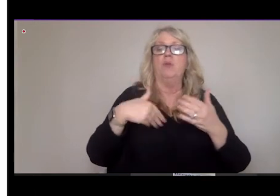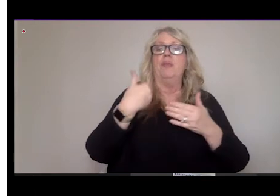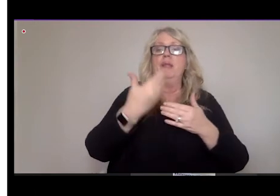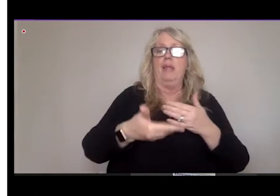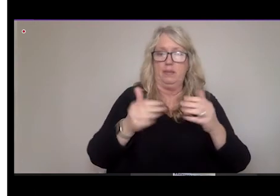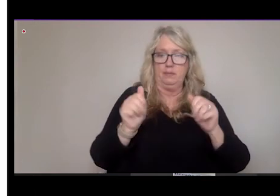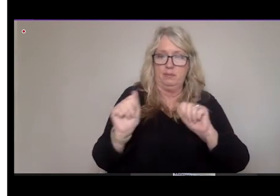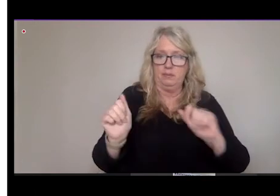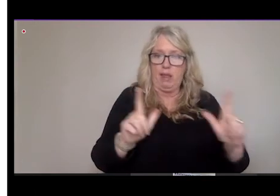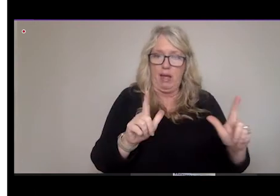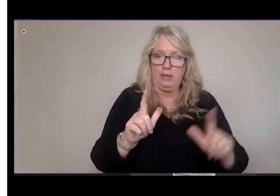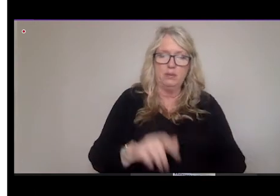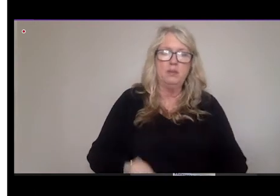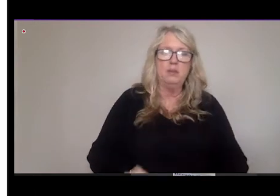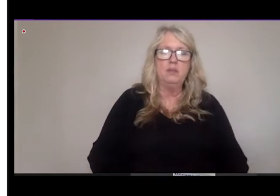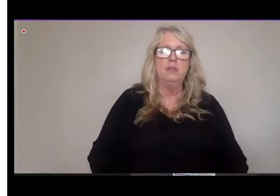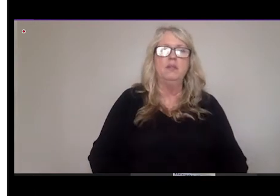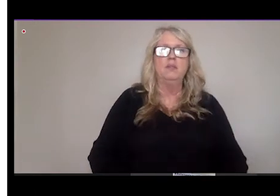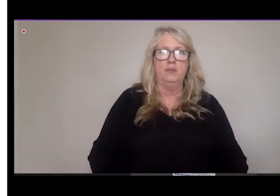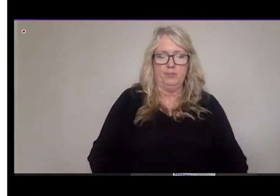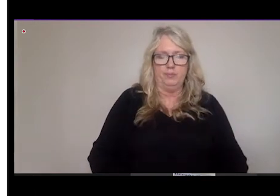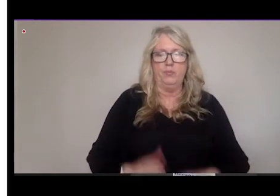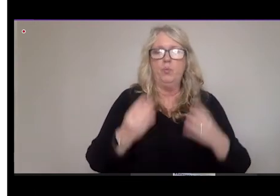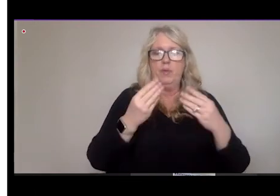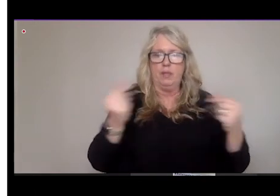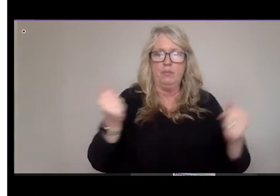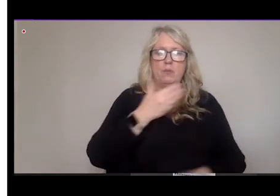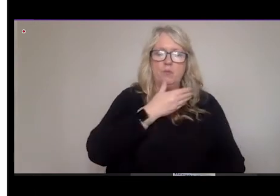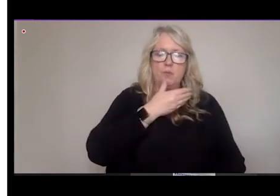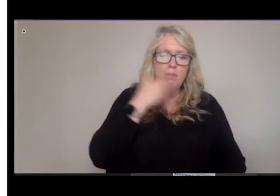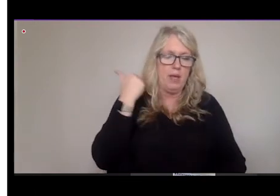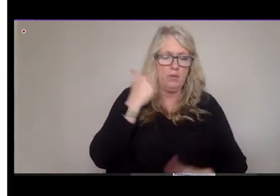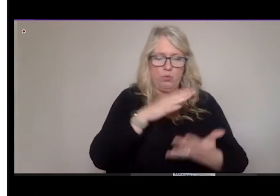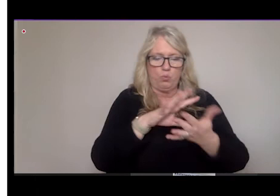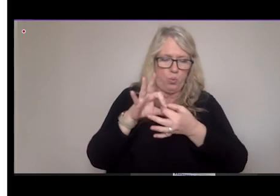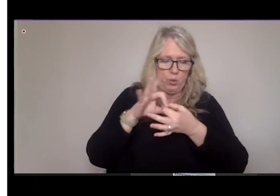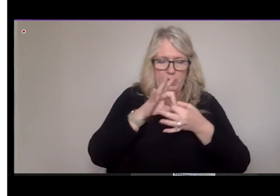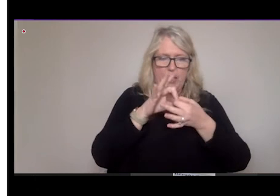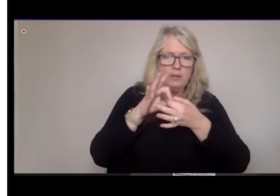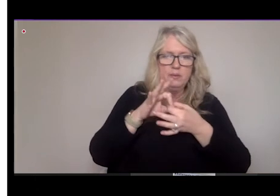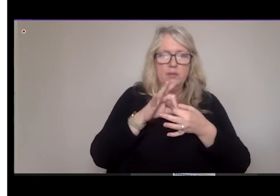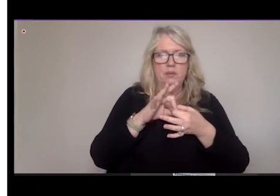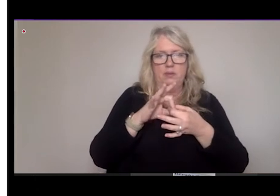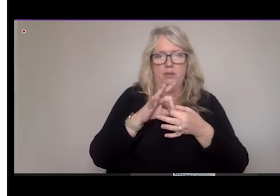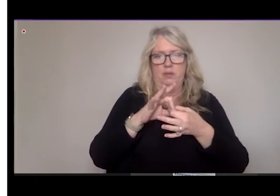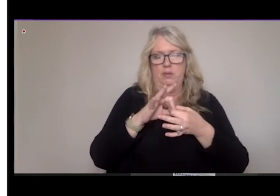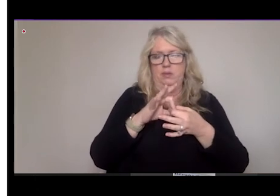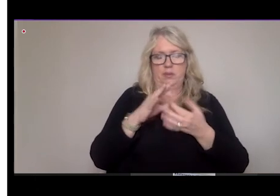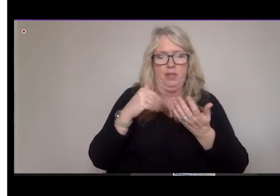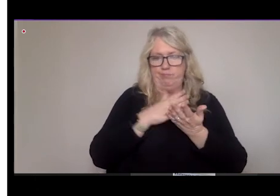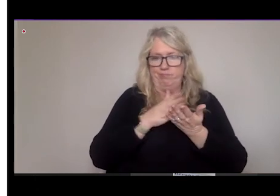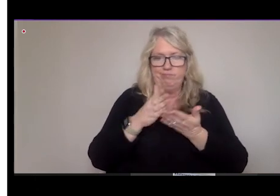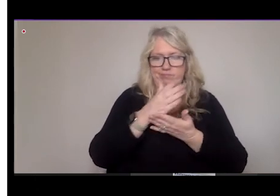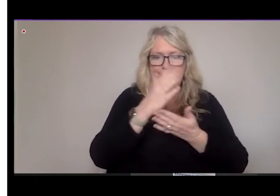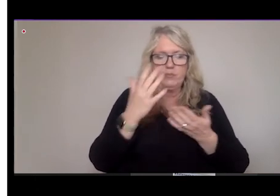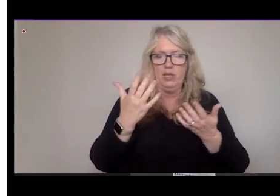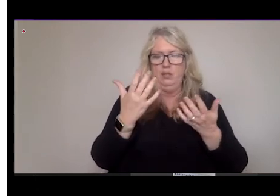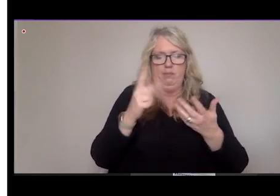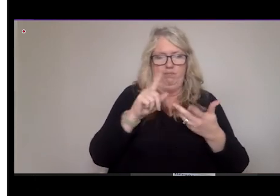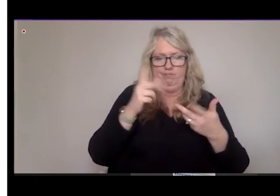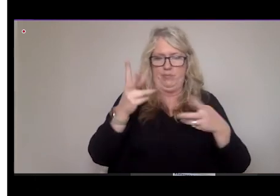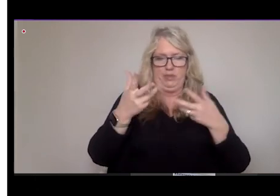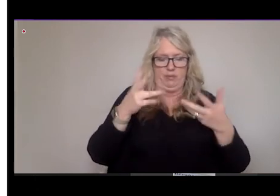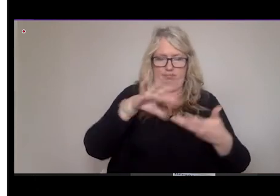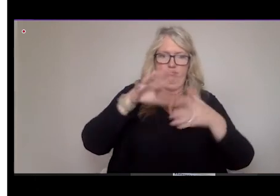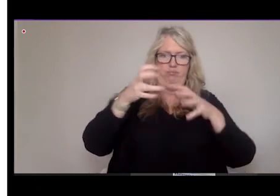And on the next slide, one of the solutions to better coordinate this